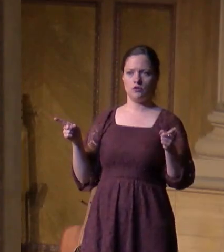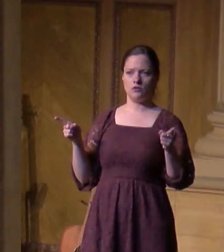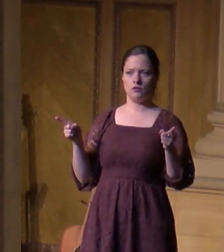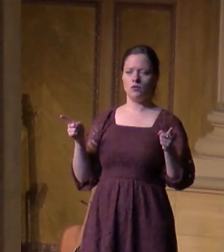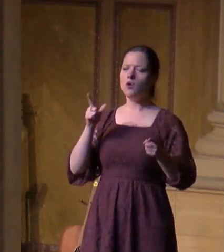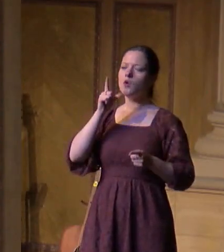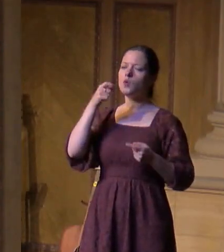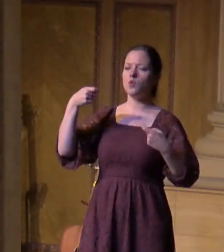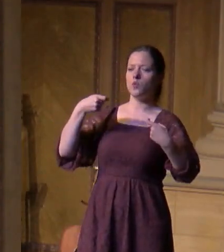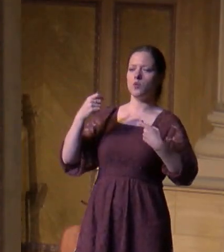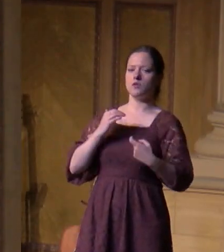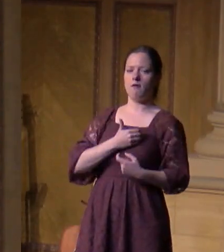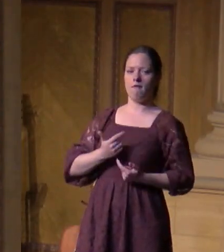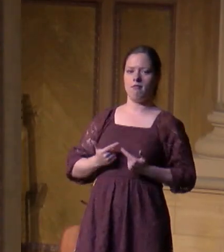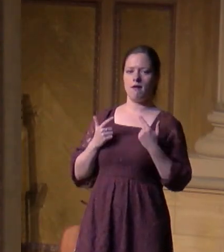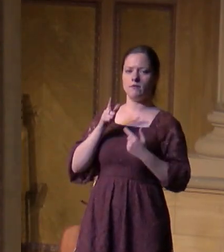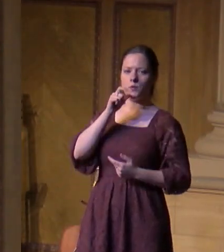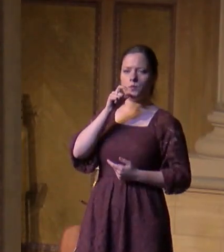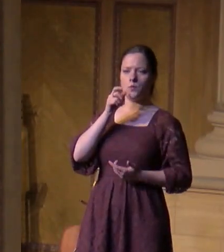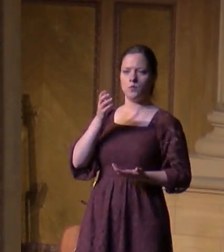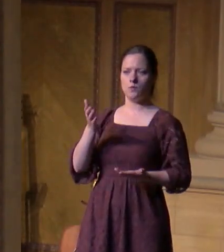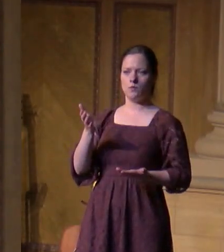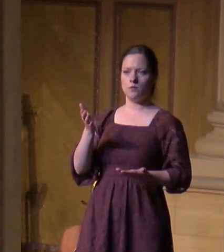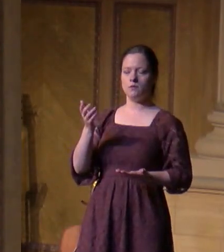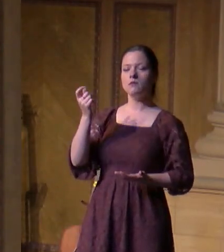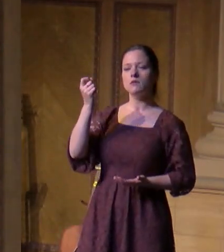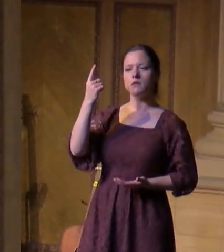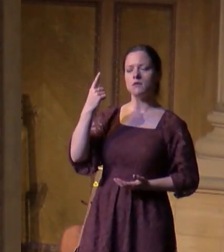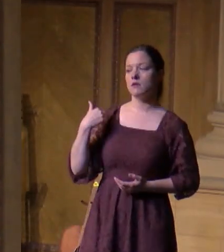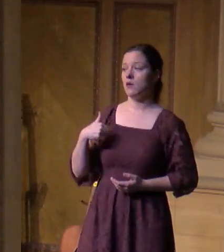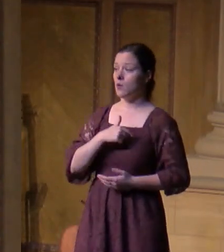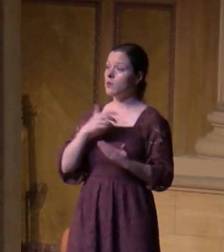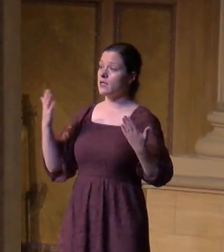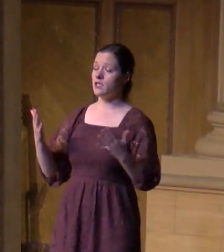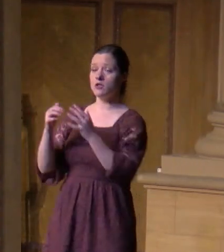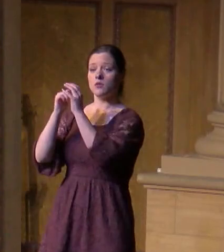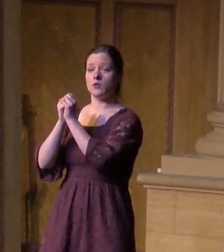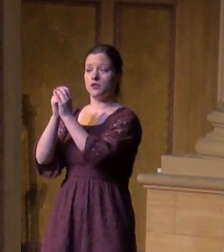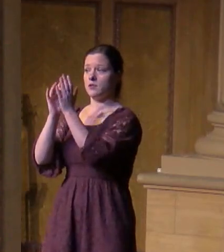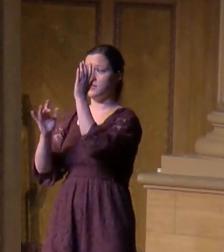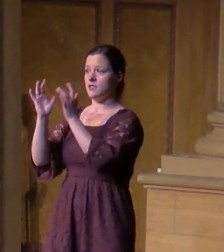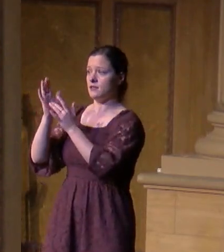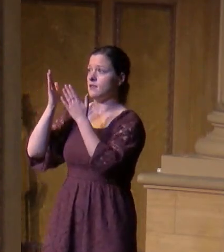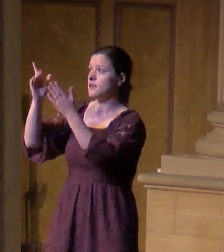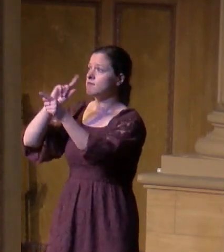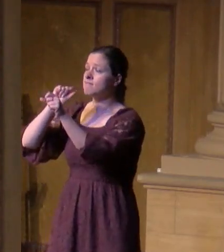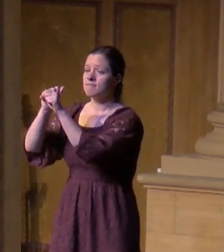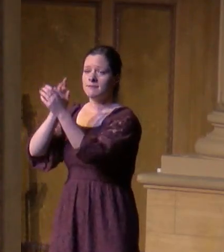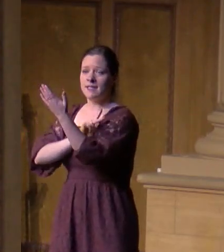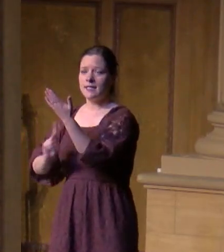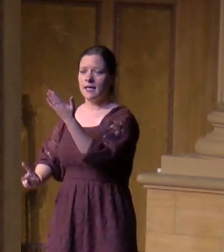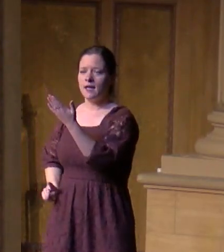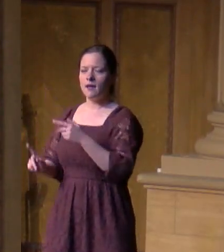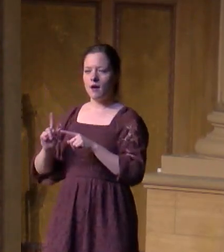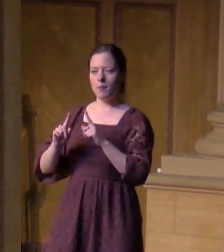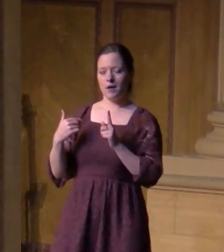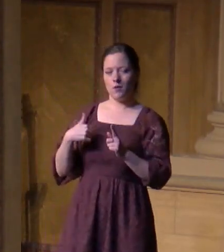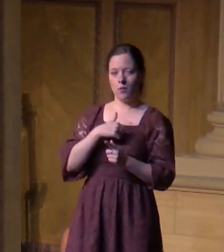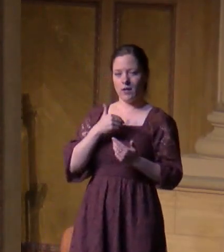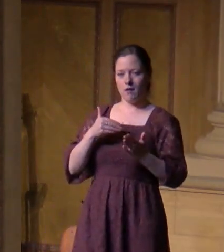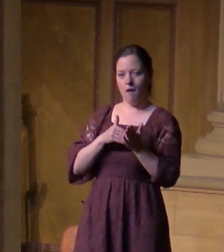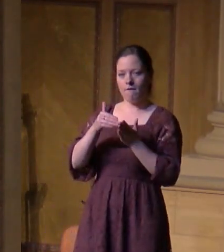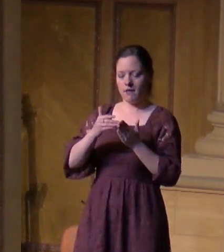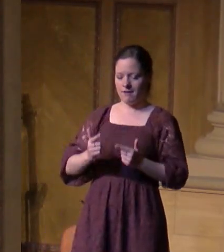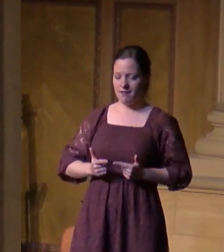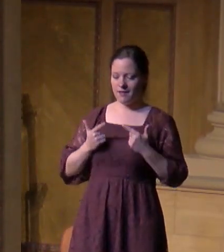who rules our lives because as much as we're here to worship Jesus is our king we can so often live like something else or